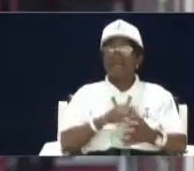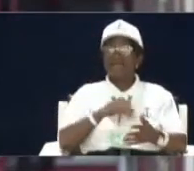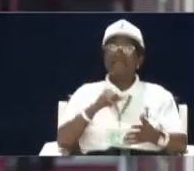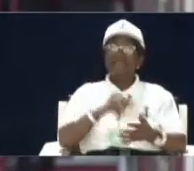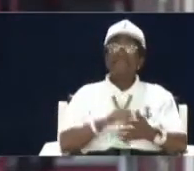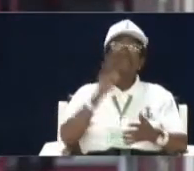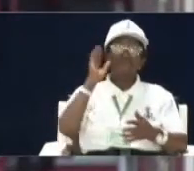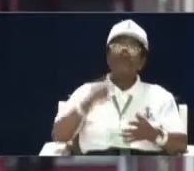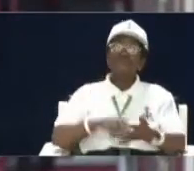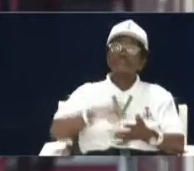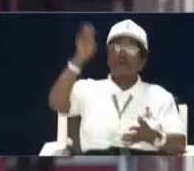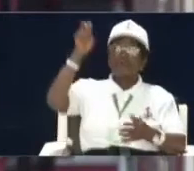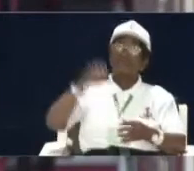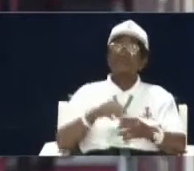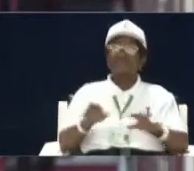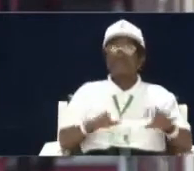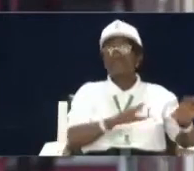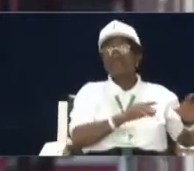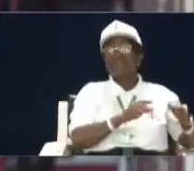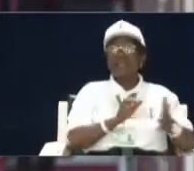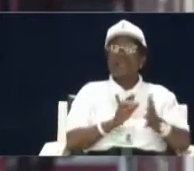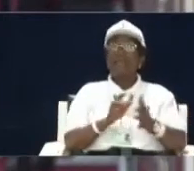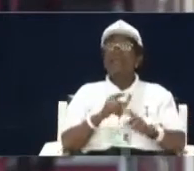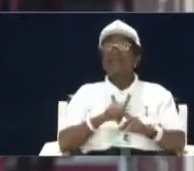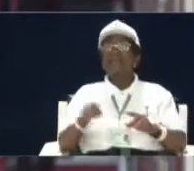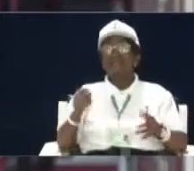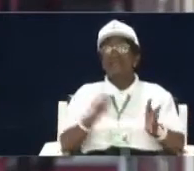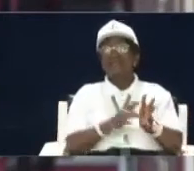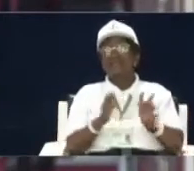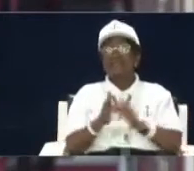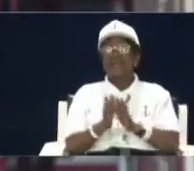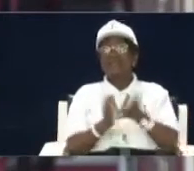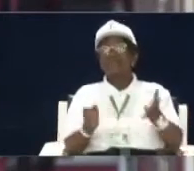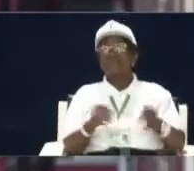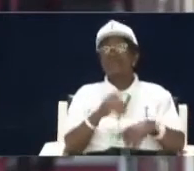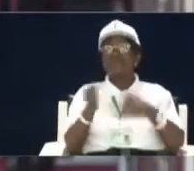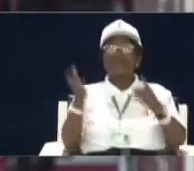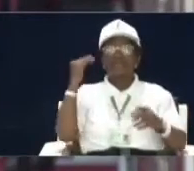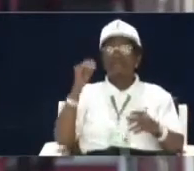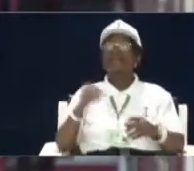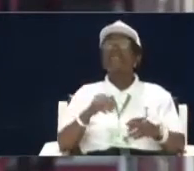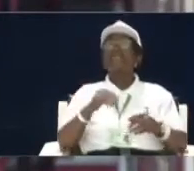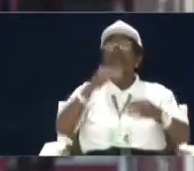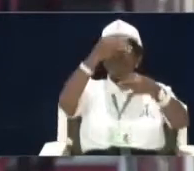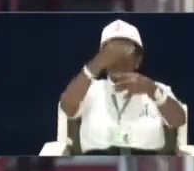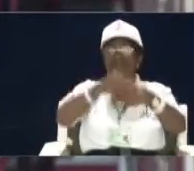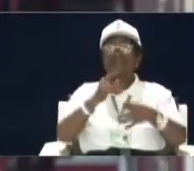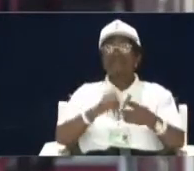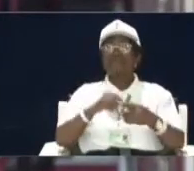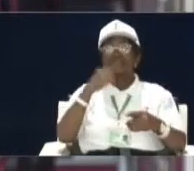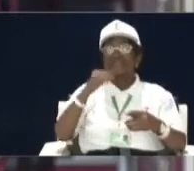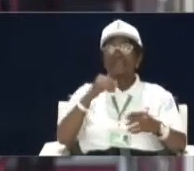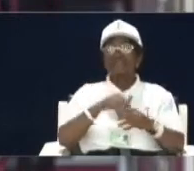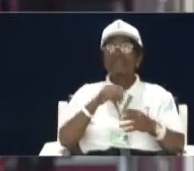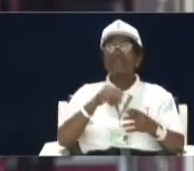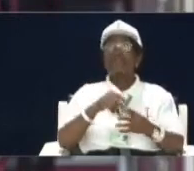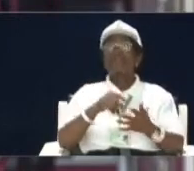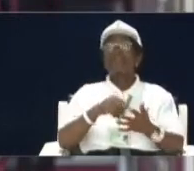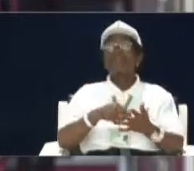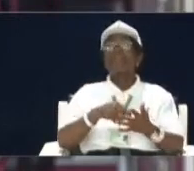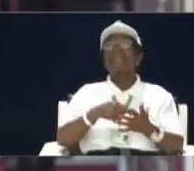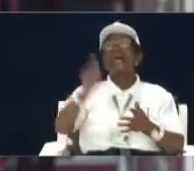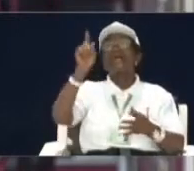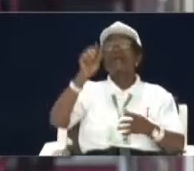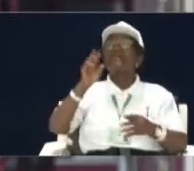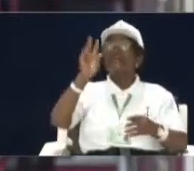But the Bible went further to say in Mark chapter 9, verse 23, Mark 9,